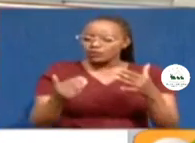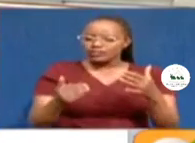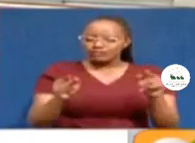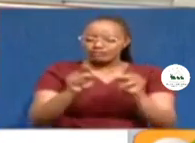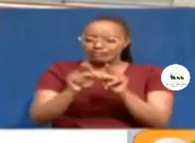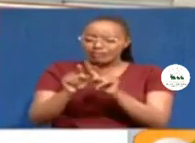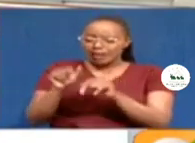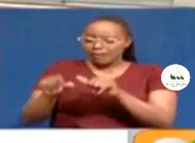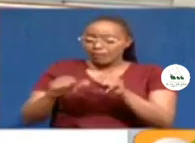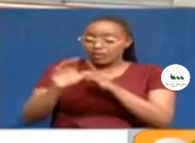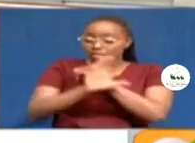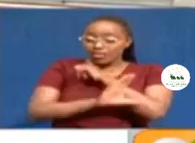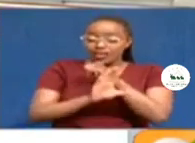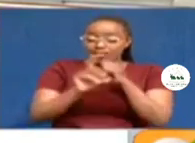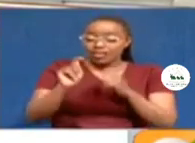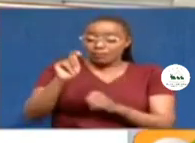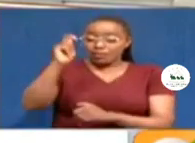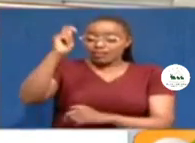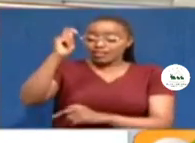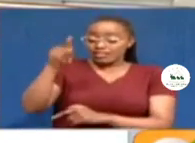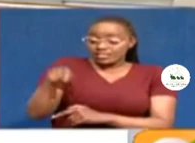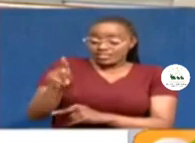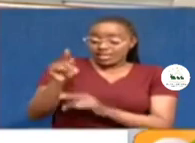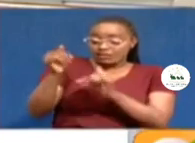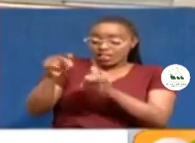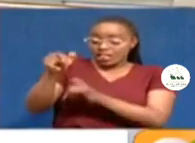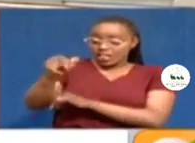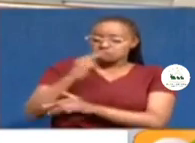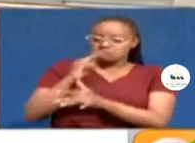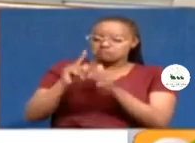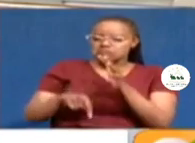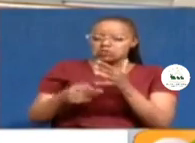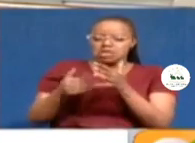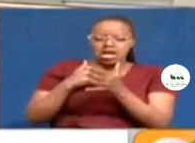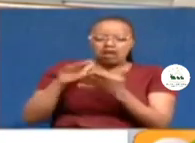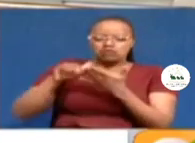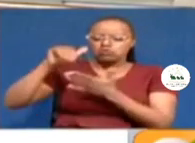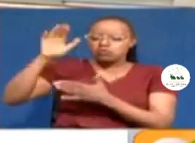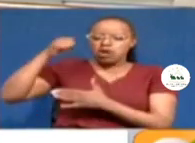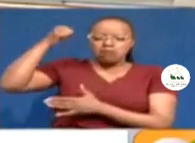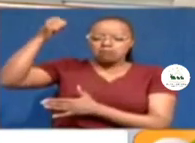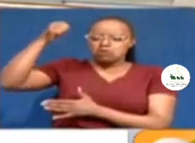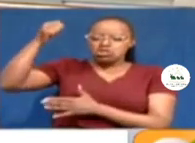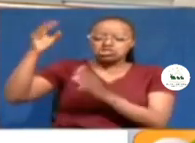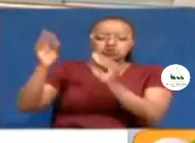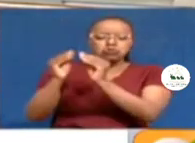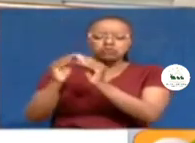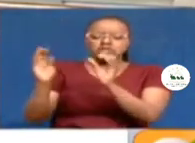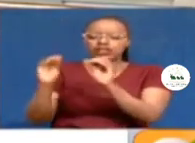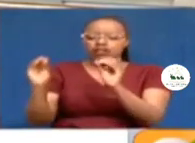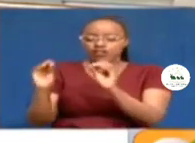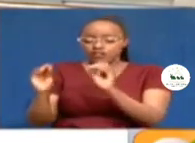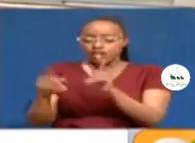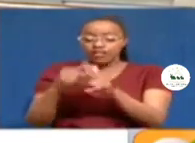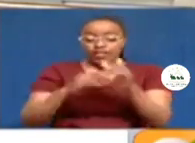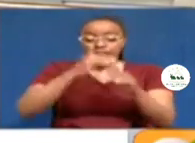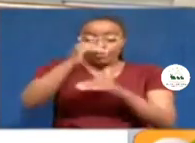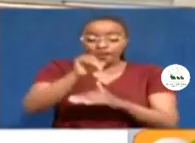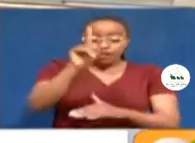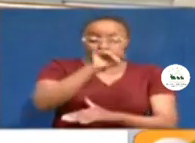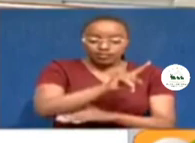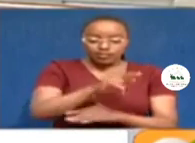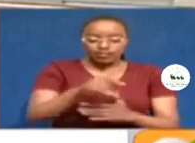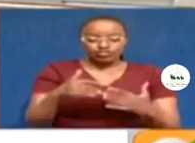that His Excellency the President himself will say that no more political meetings, and the following